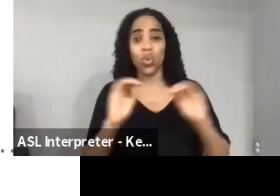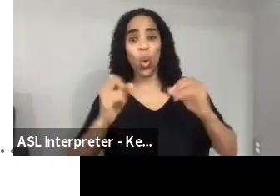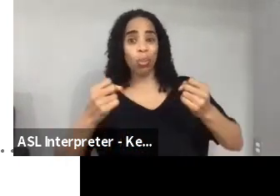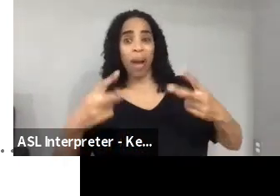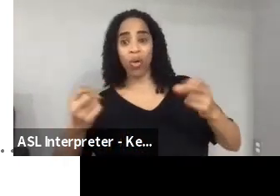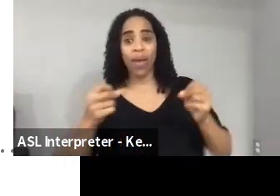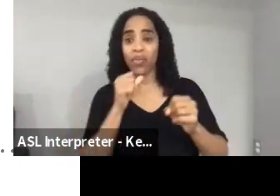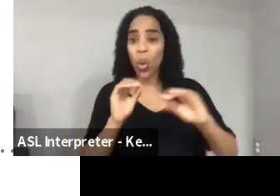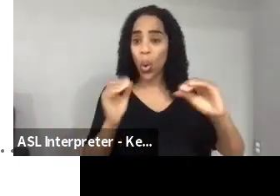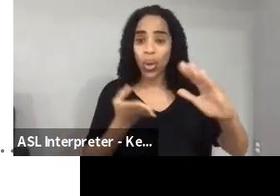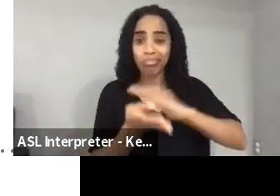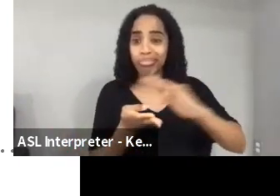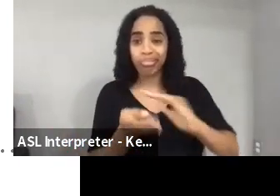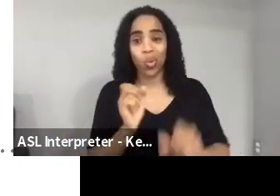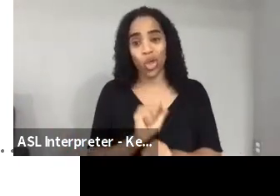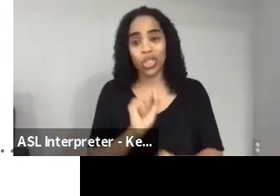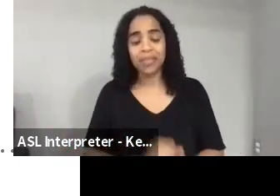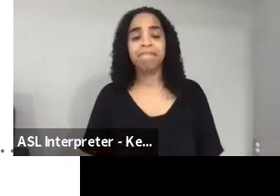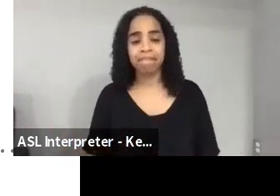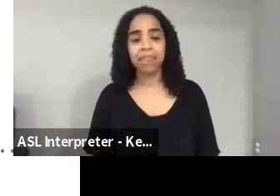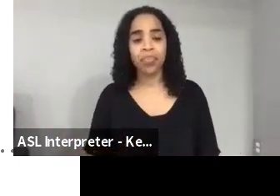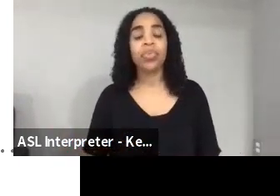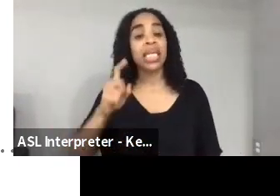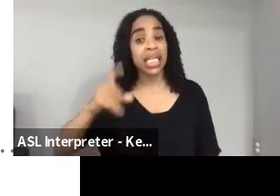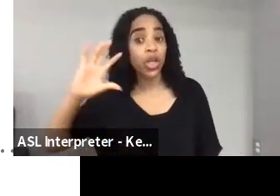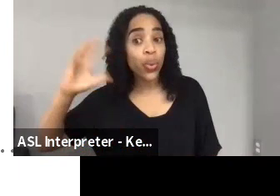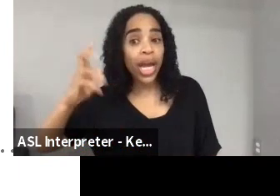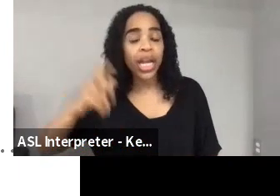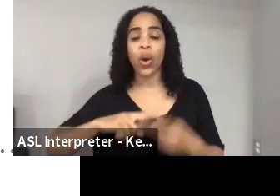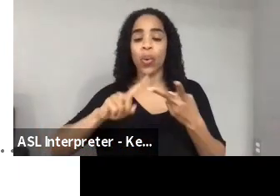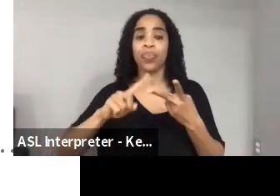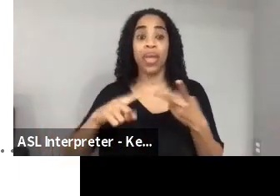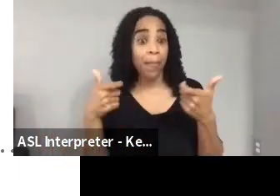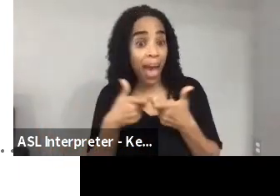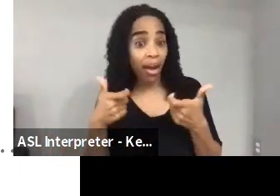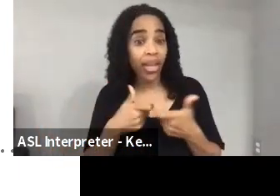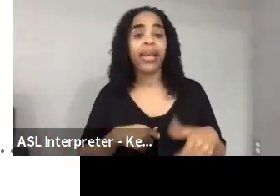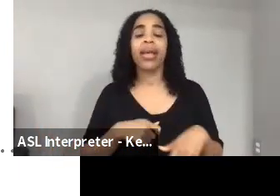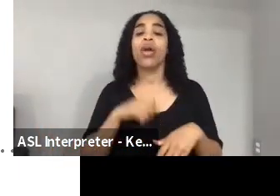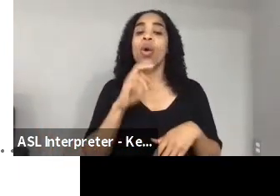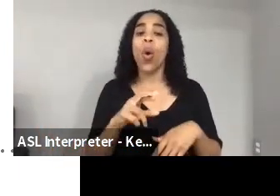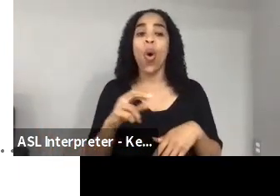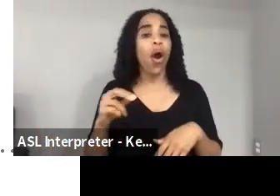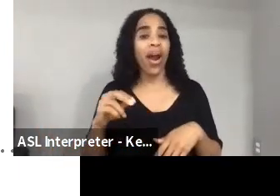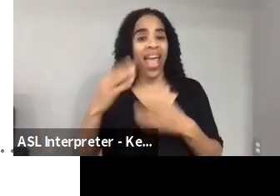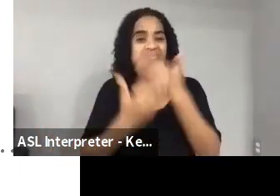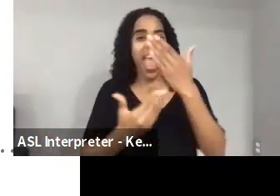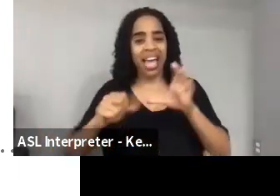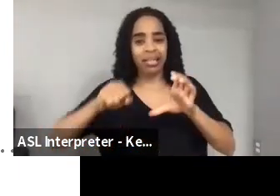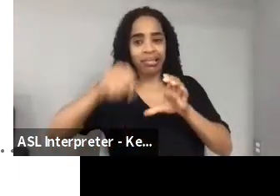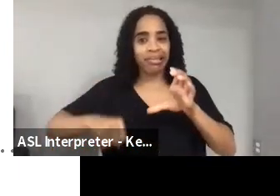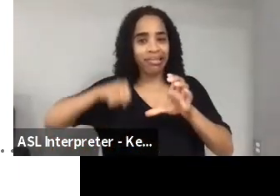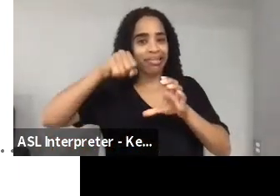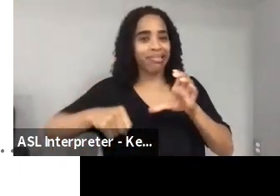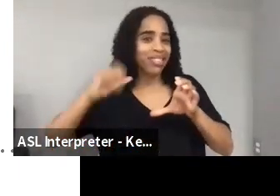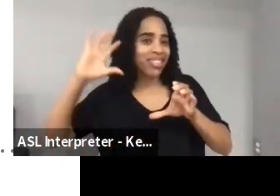say. You need a radio and batteries, or even better yet, you can get a hand crank radio, which is